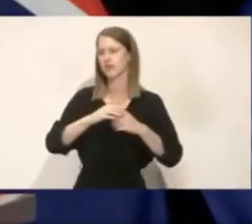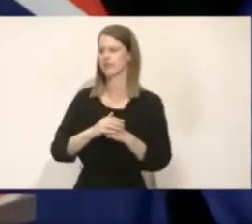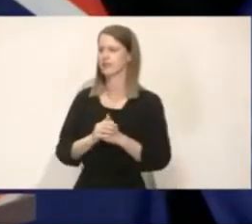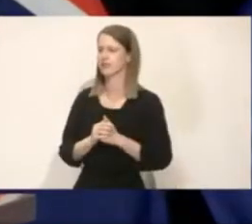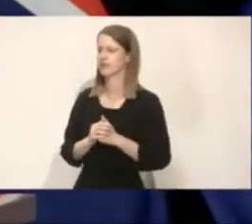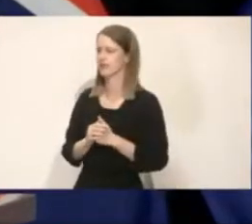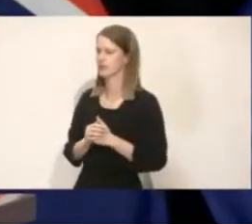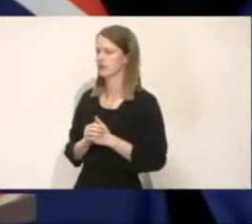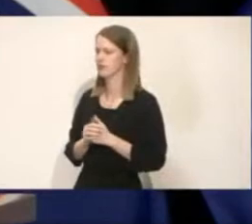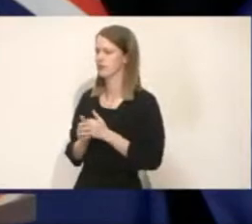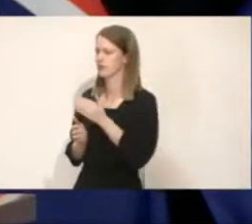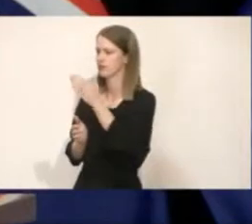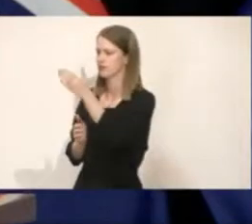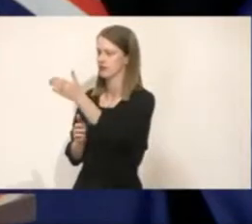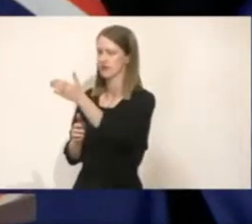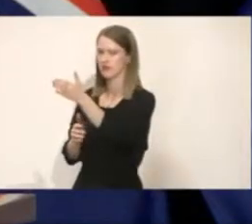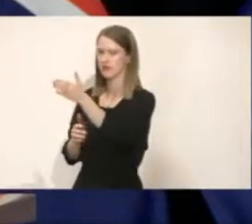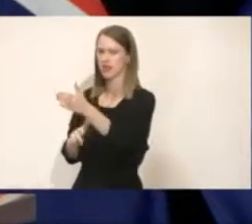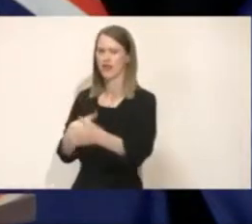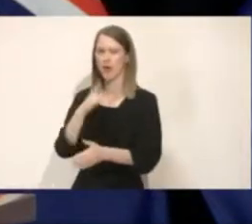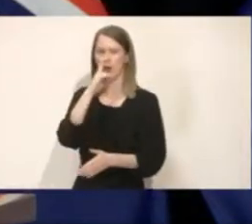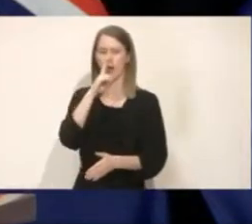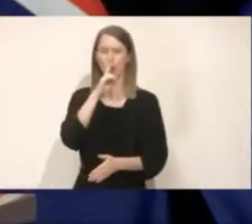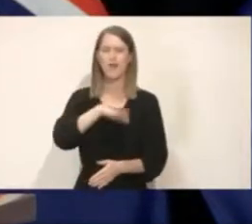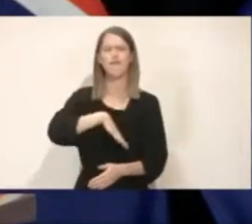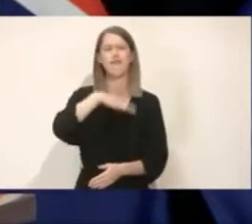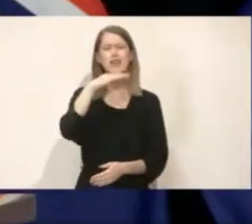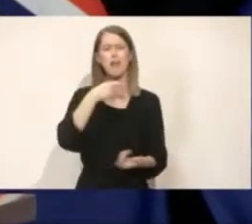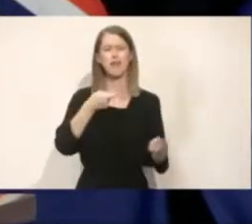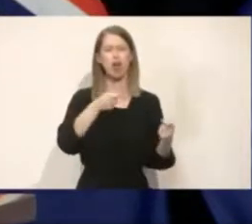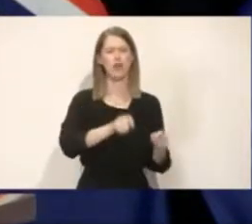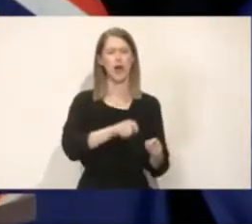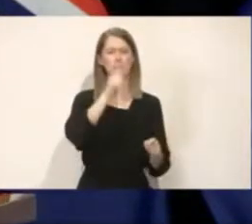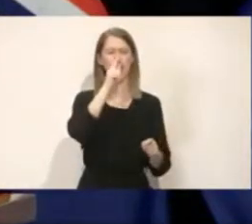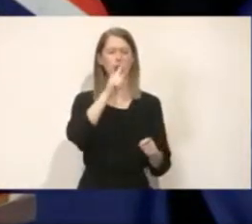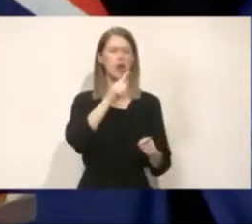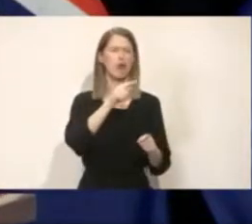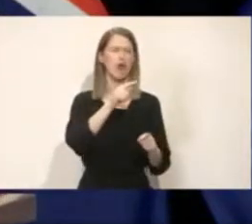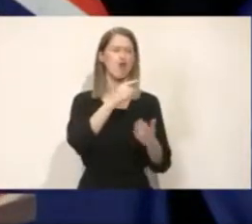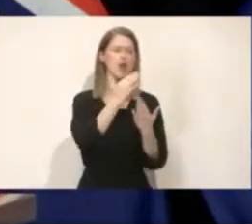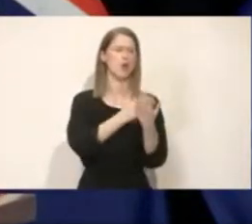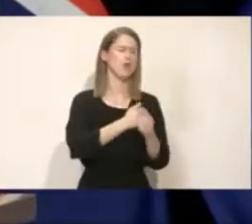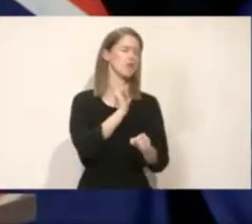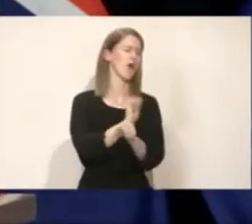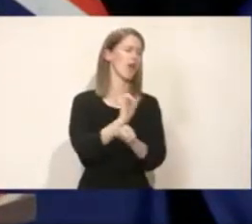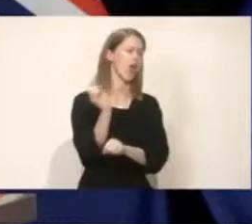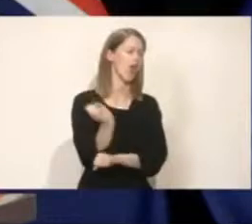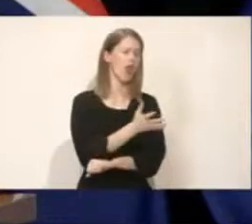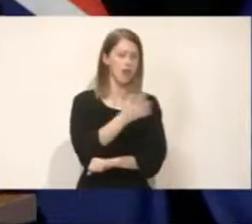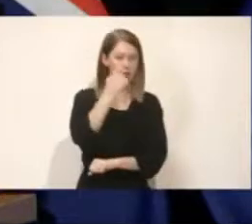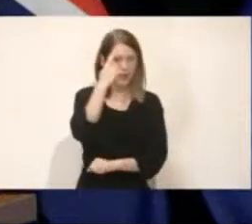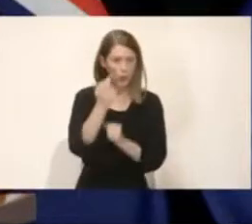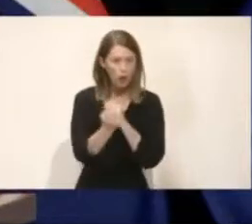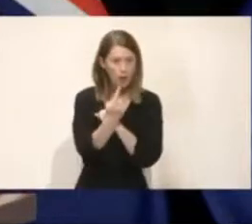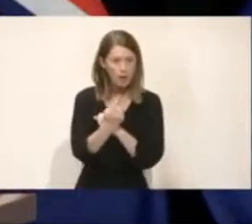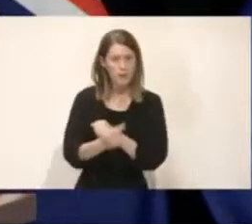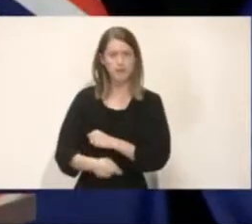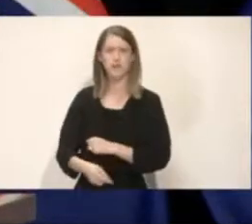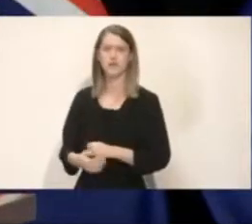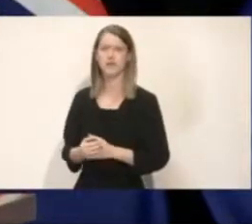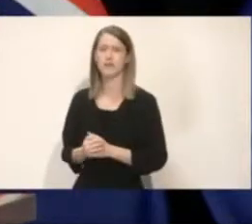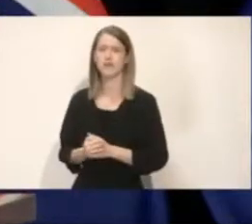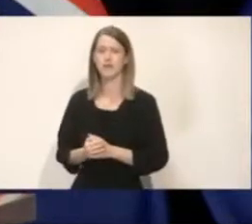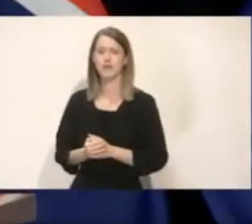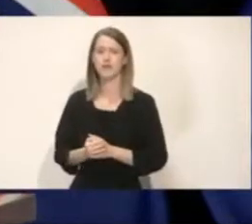What impact do you think lockdown fatigue might have on compliance? Look, actually, it's been one of the conversations that